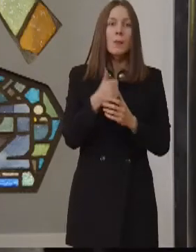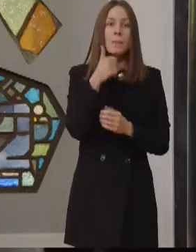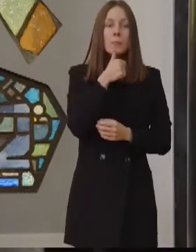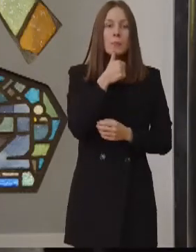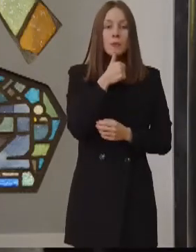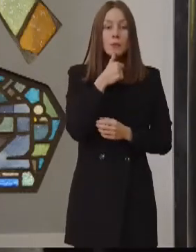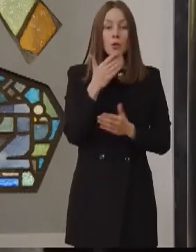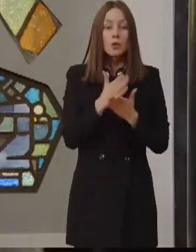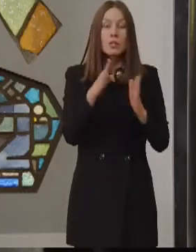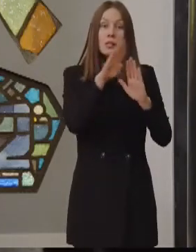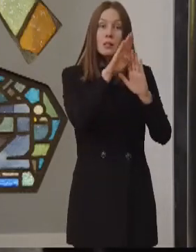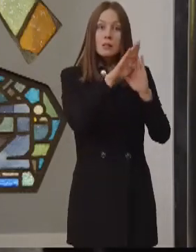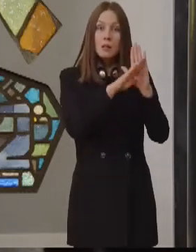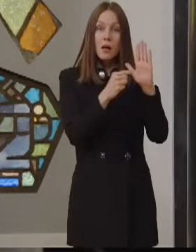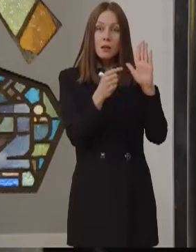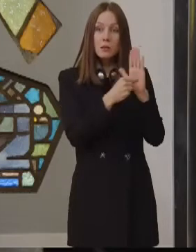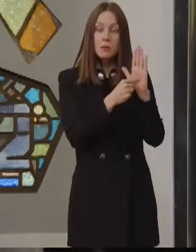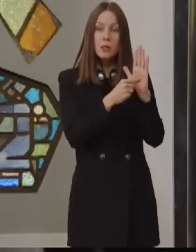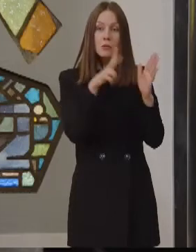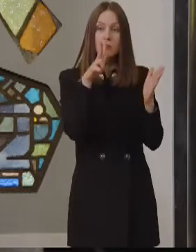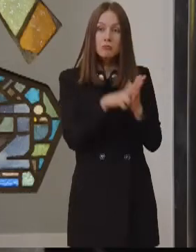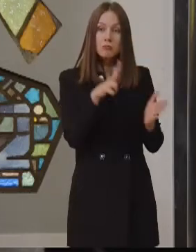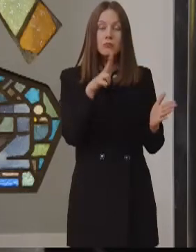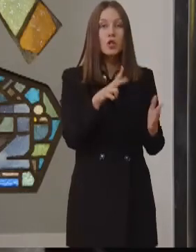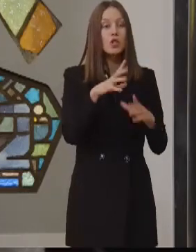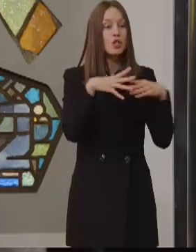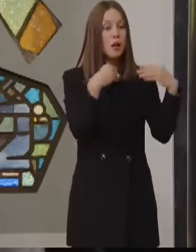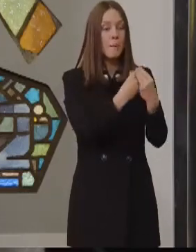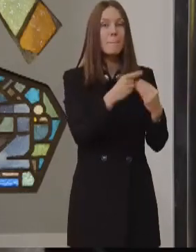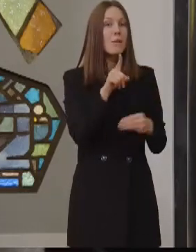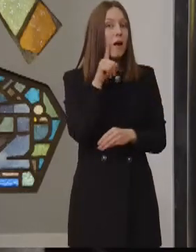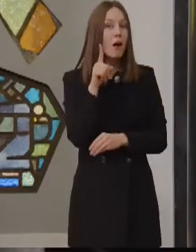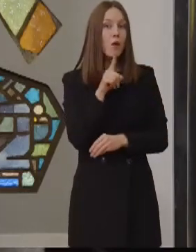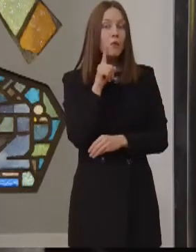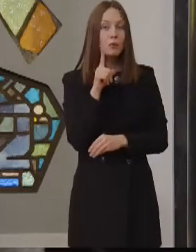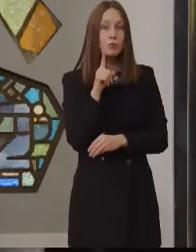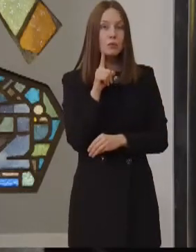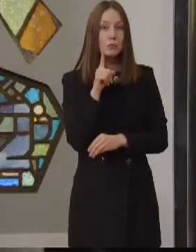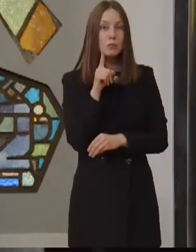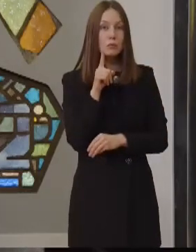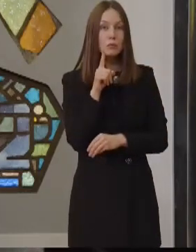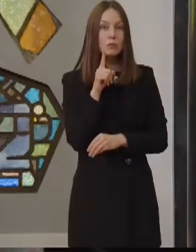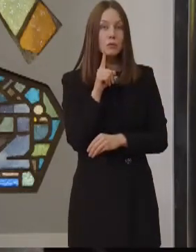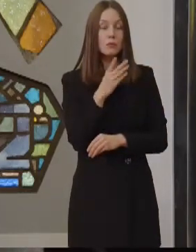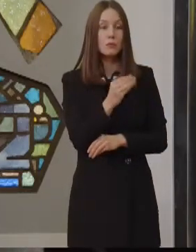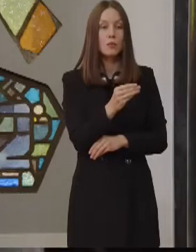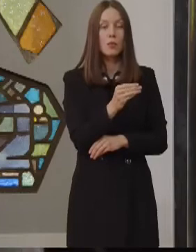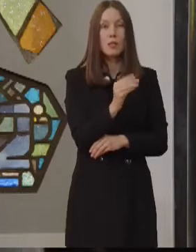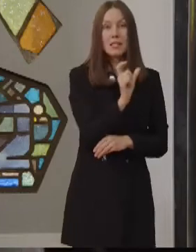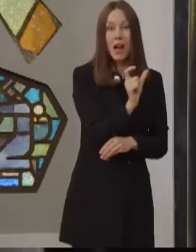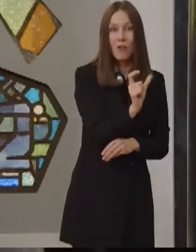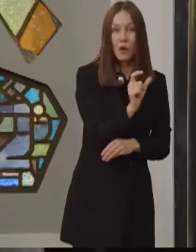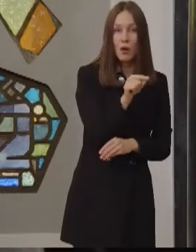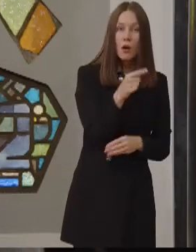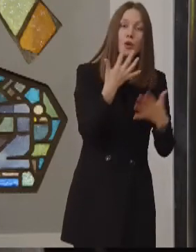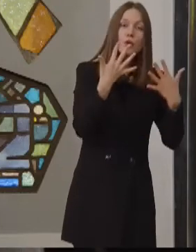families. For example, the law in Lithuania has the concept